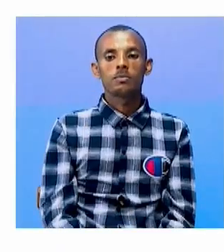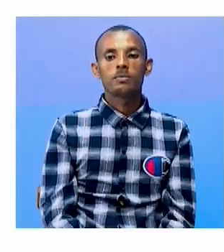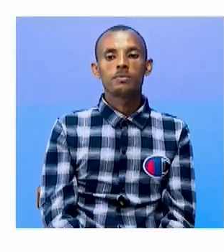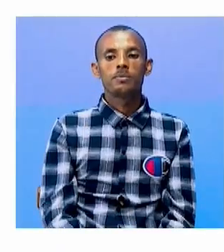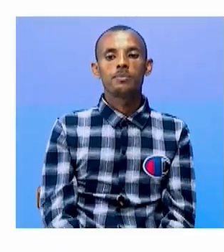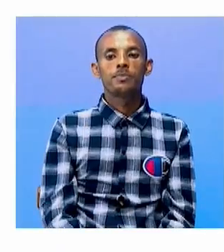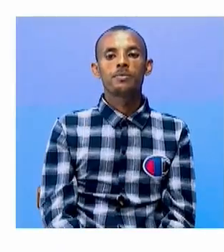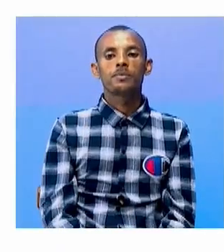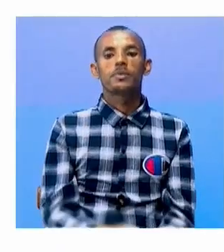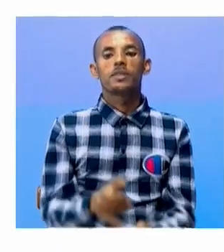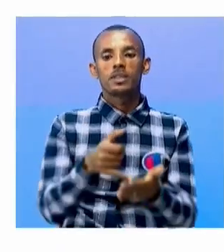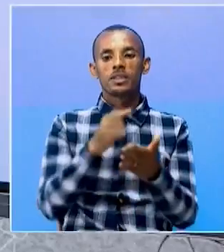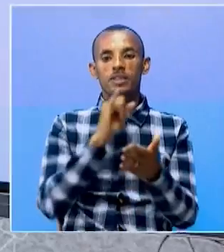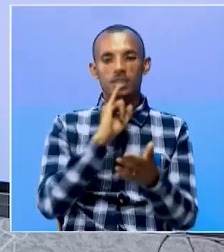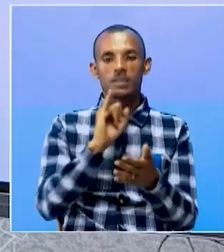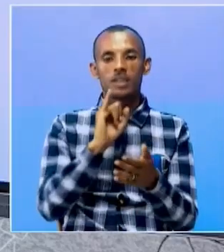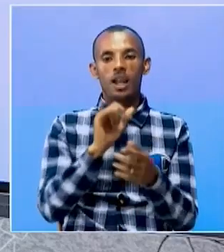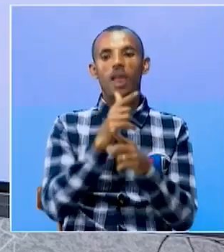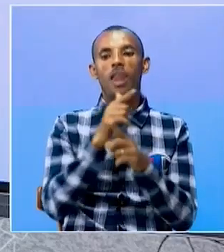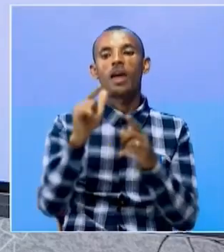Is it linear equation?